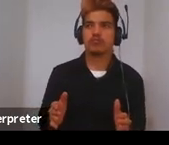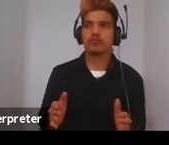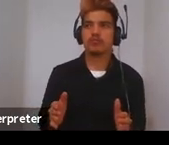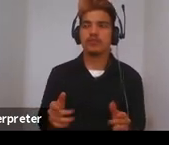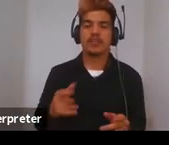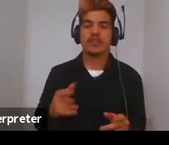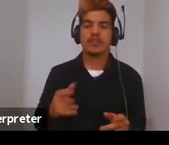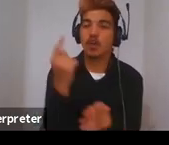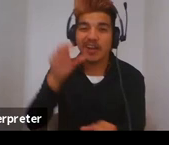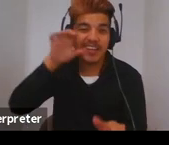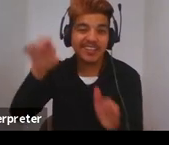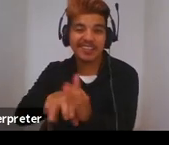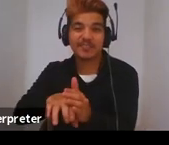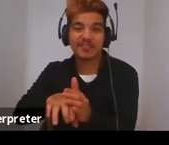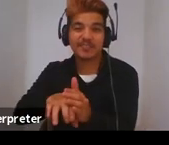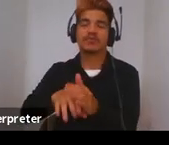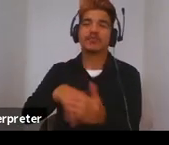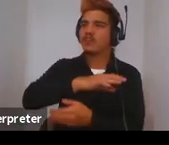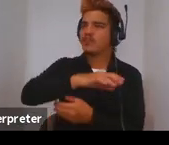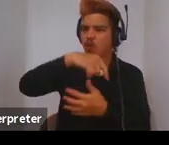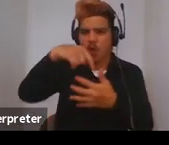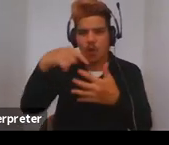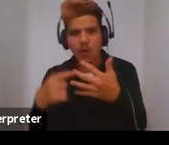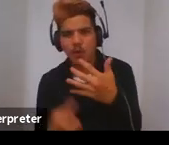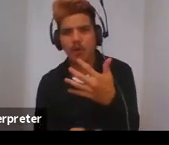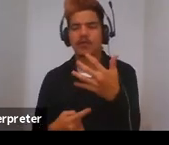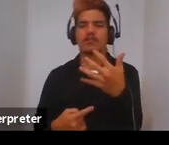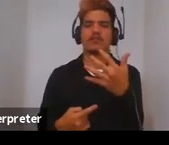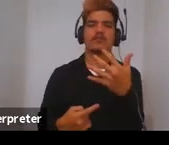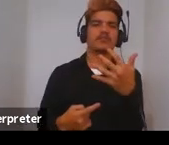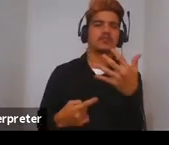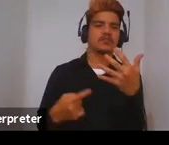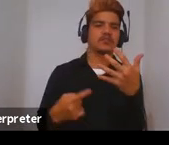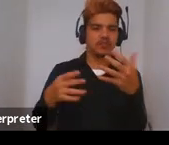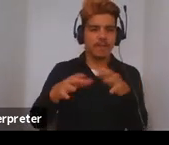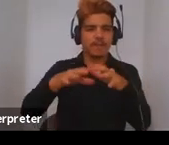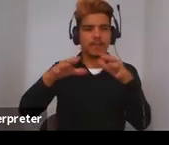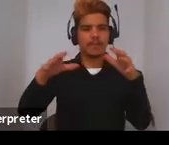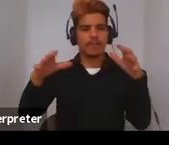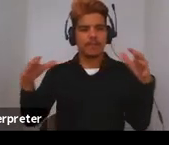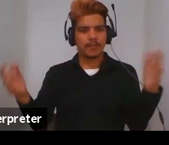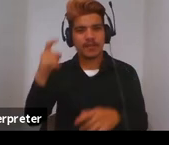inappropriate images. These things are all forms of a broader definition of sexual assault.